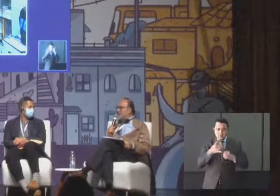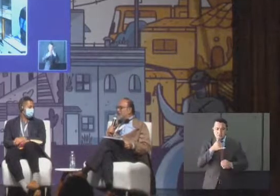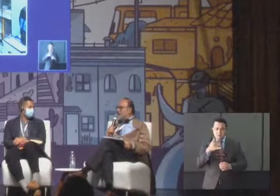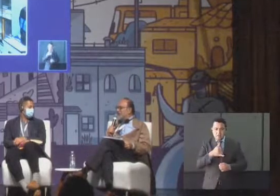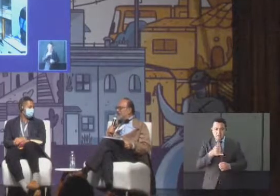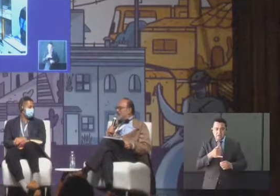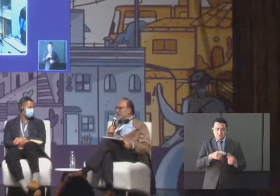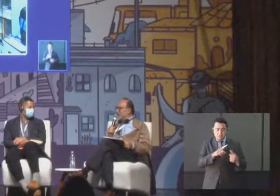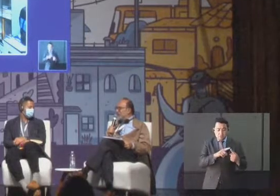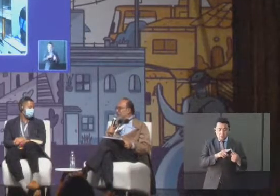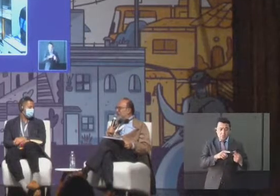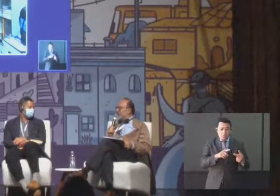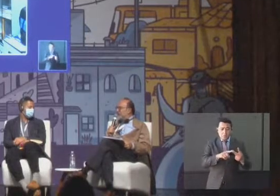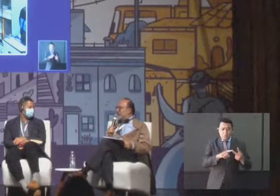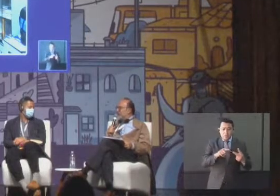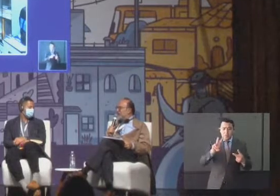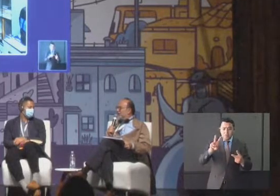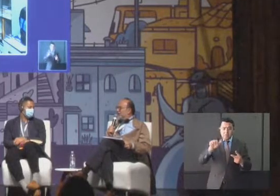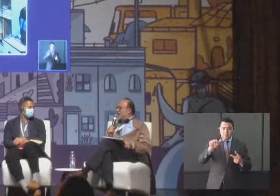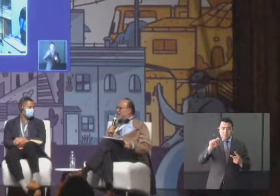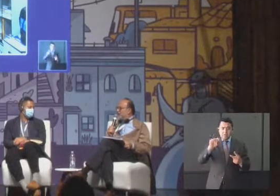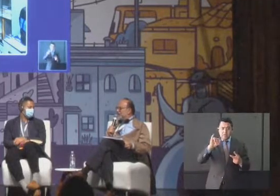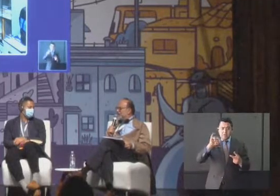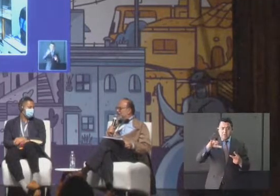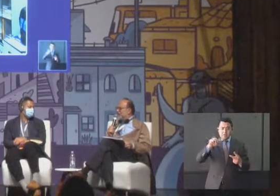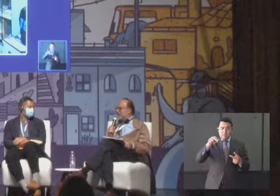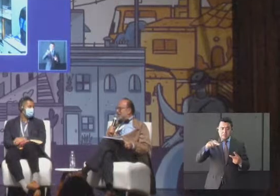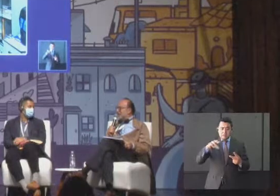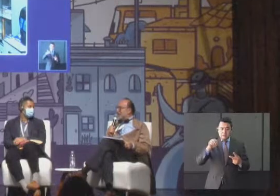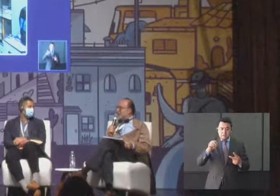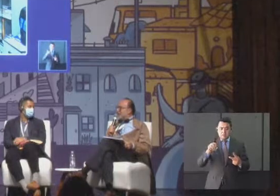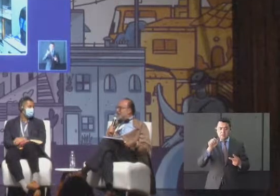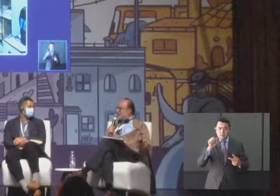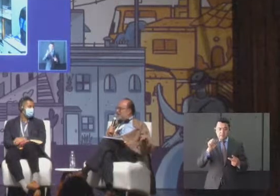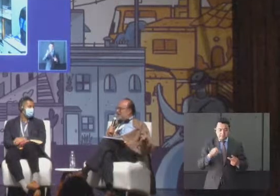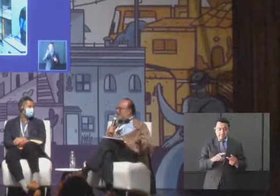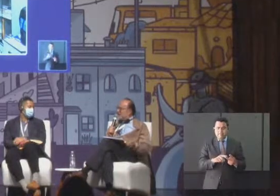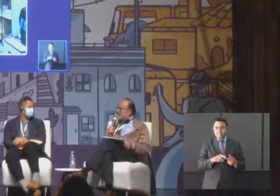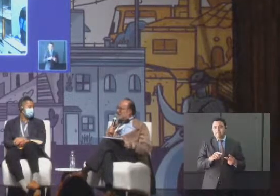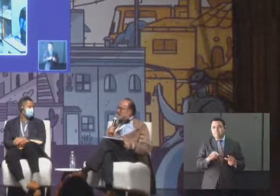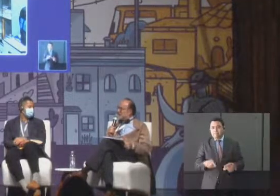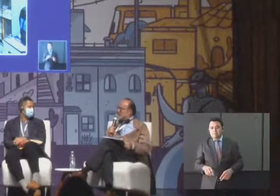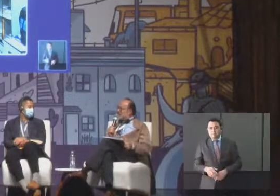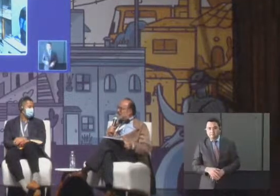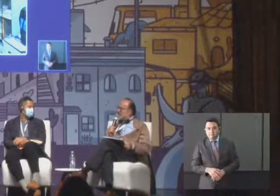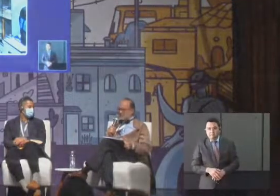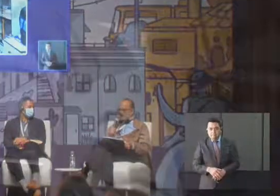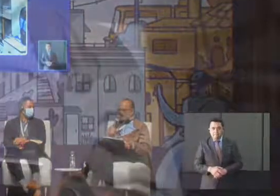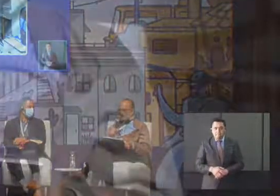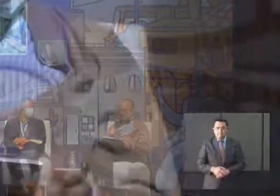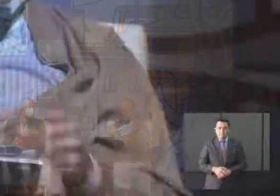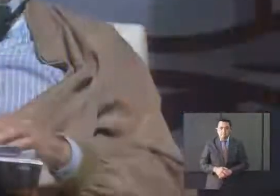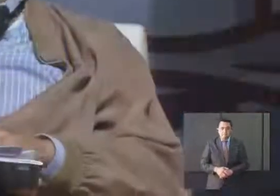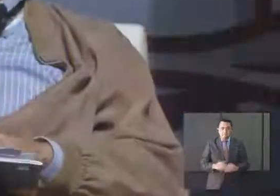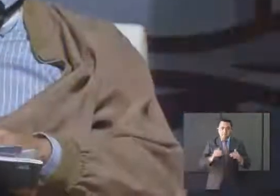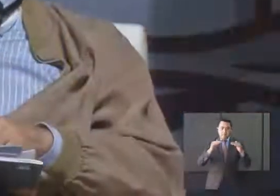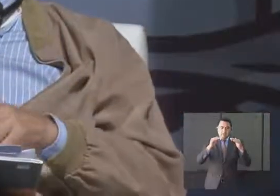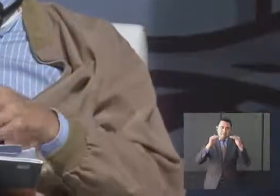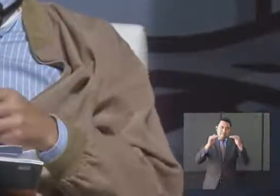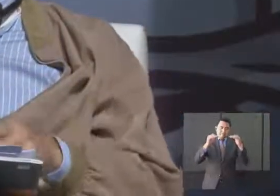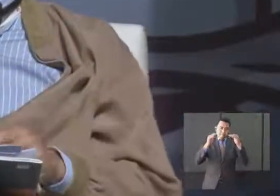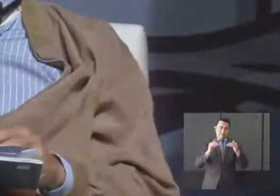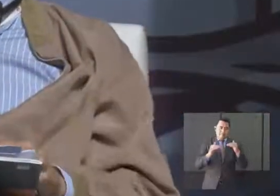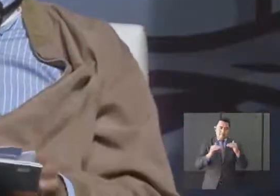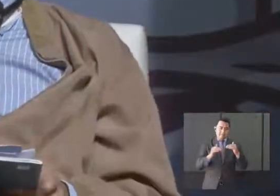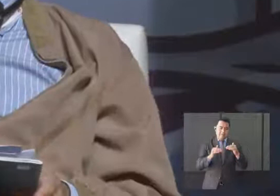Atlante promoted in Italy, one together with the Vatican City and the second with Italian cities. And without any further